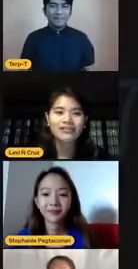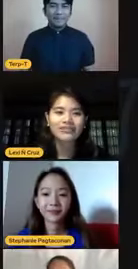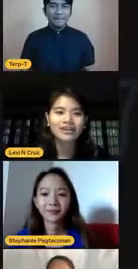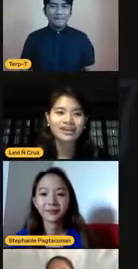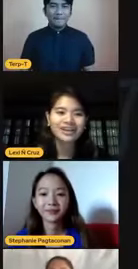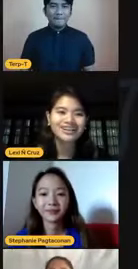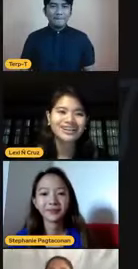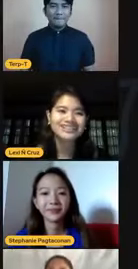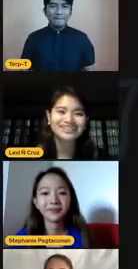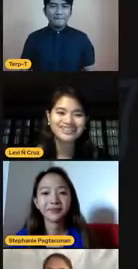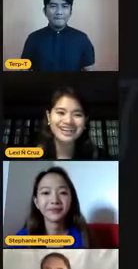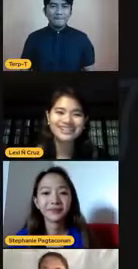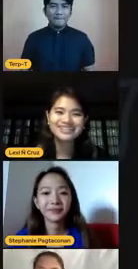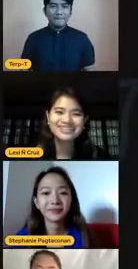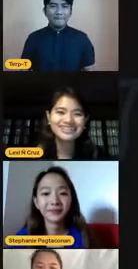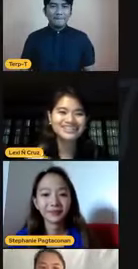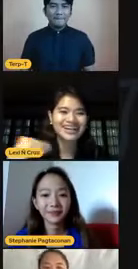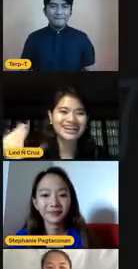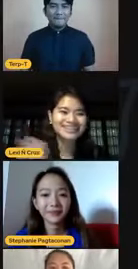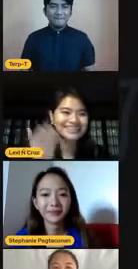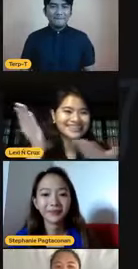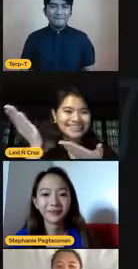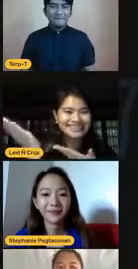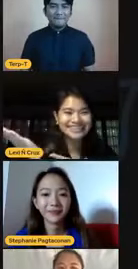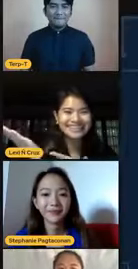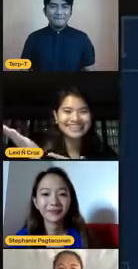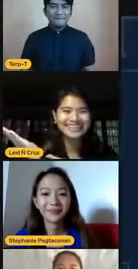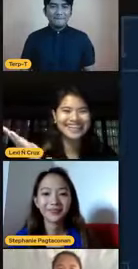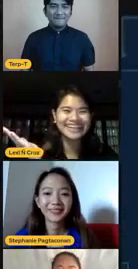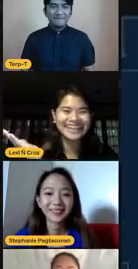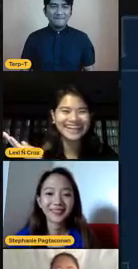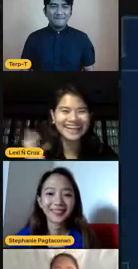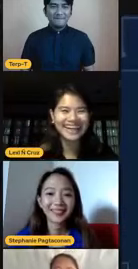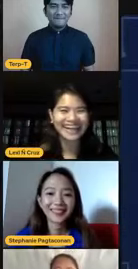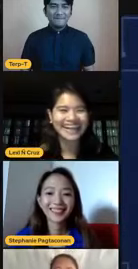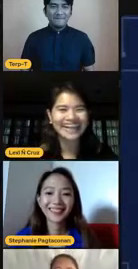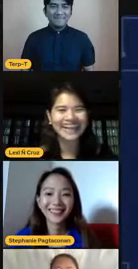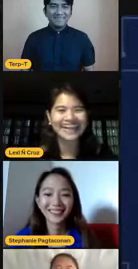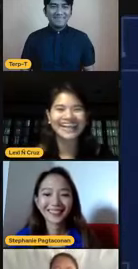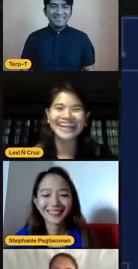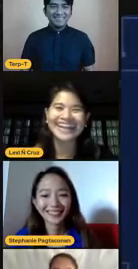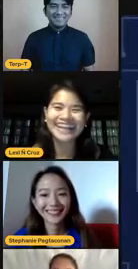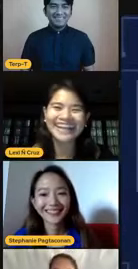they have a design such as